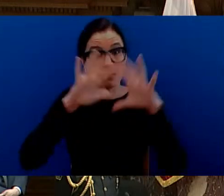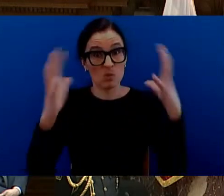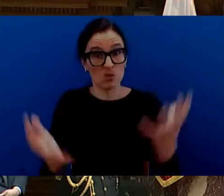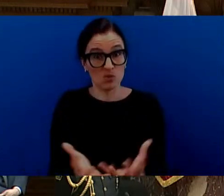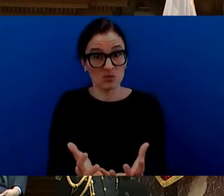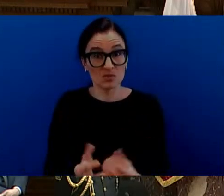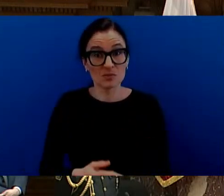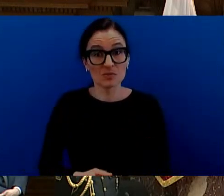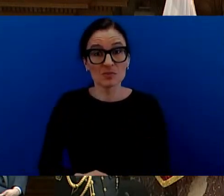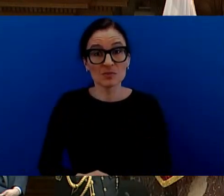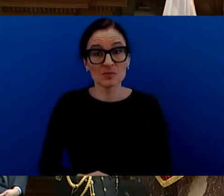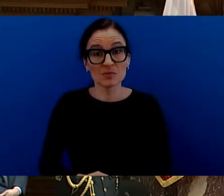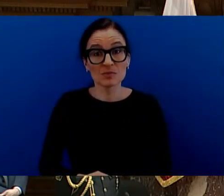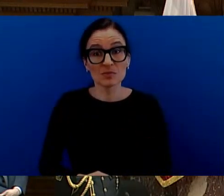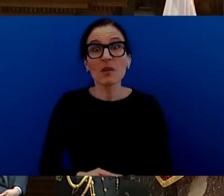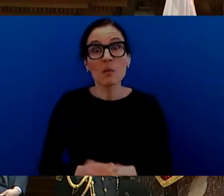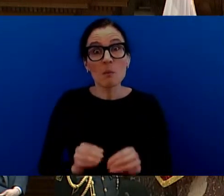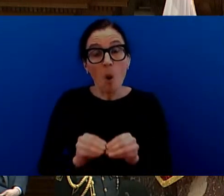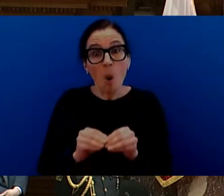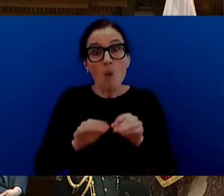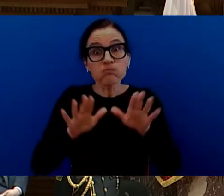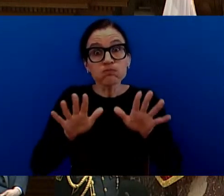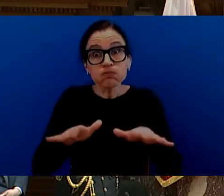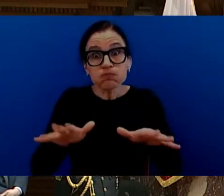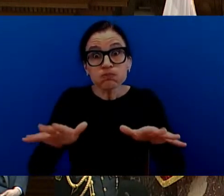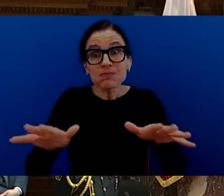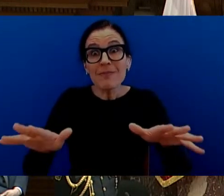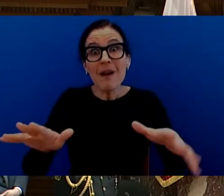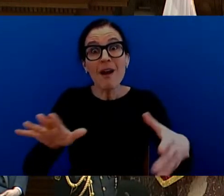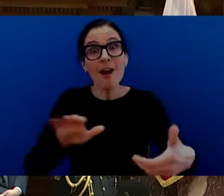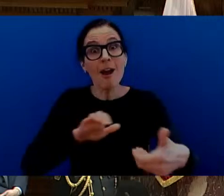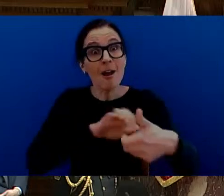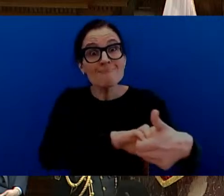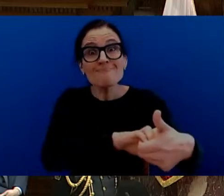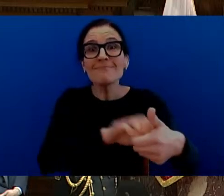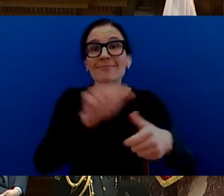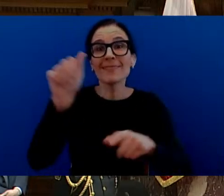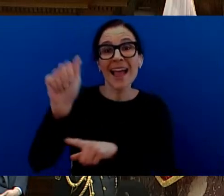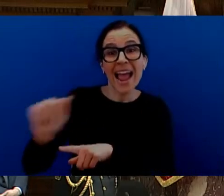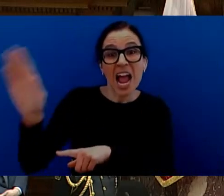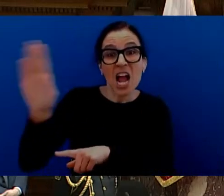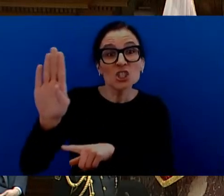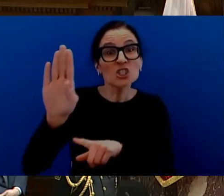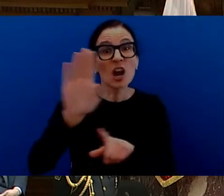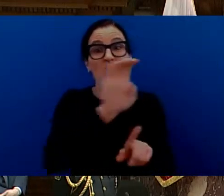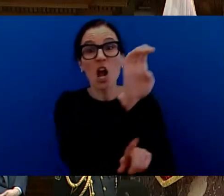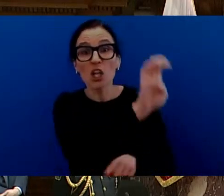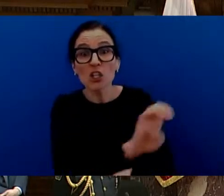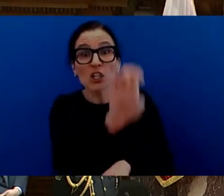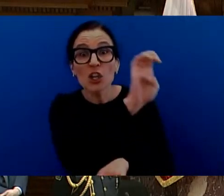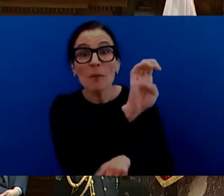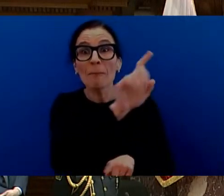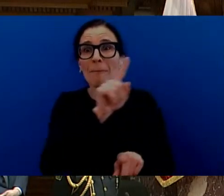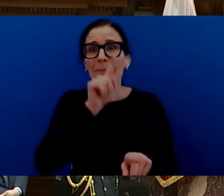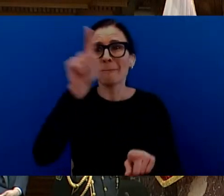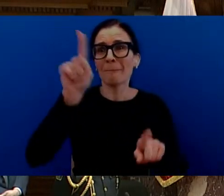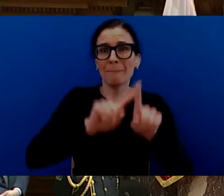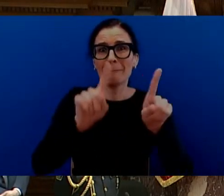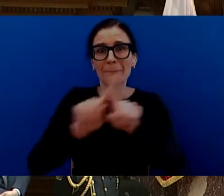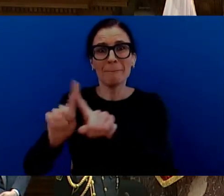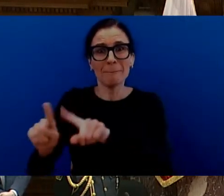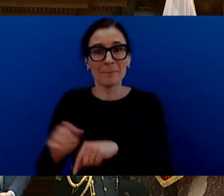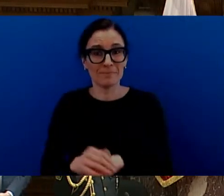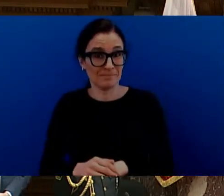and beyond. Here again, British Columbia is very well positioned. As the West Coast gateway